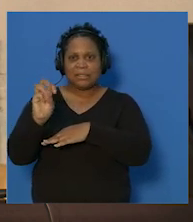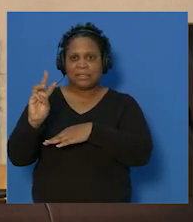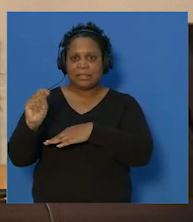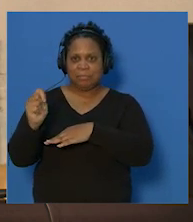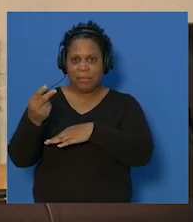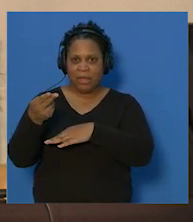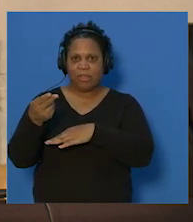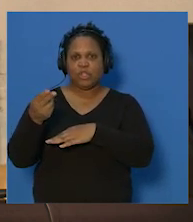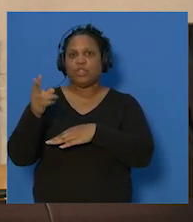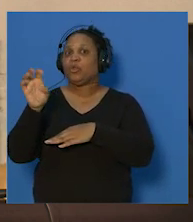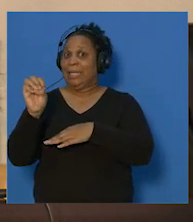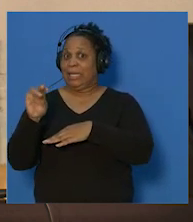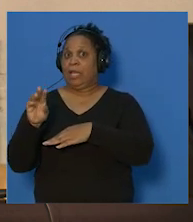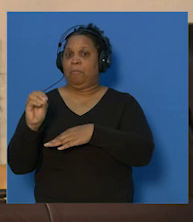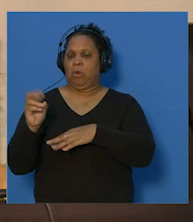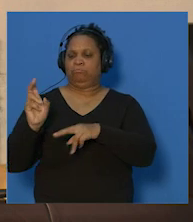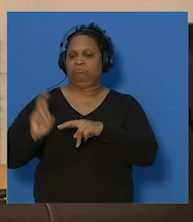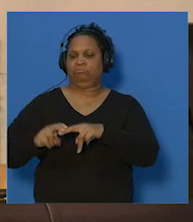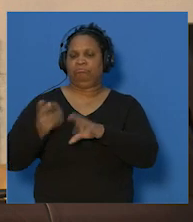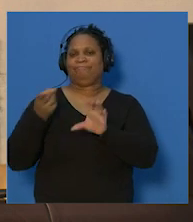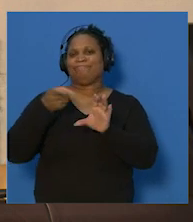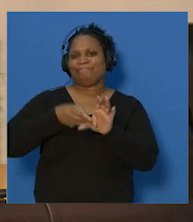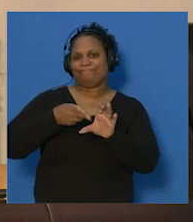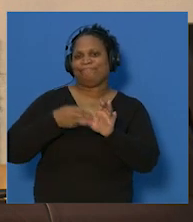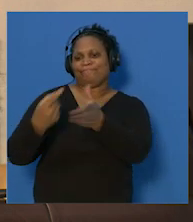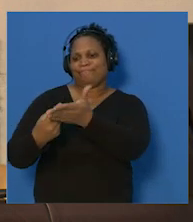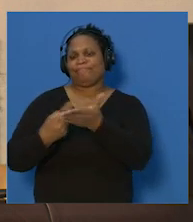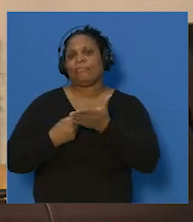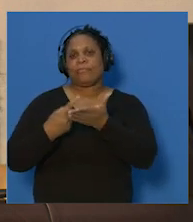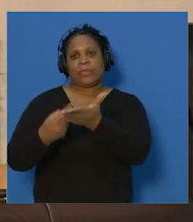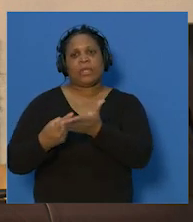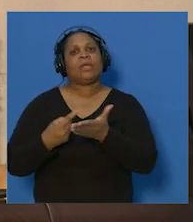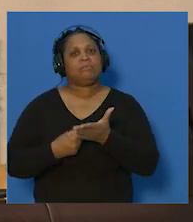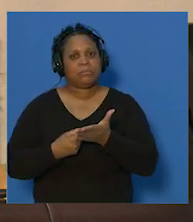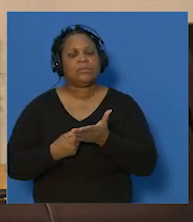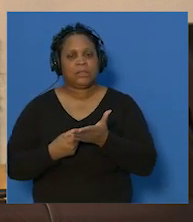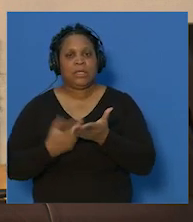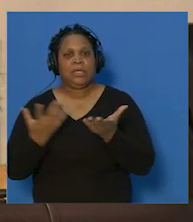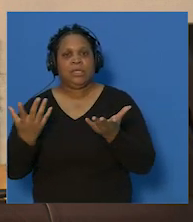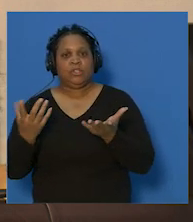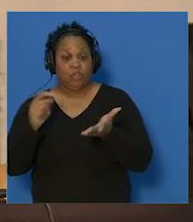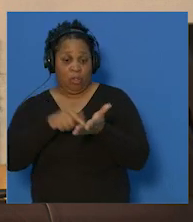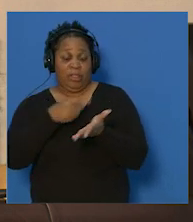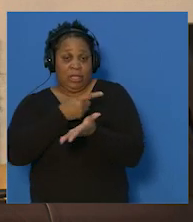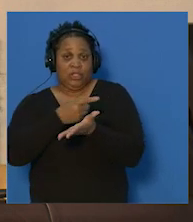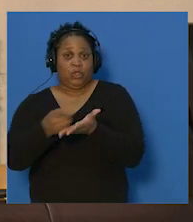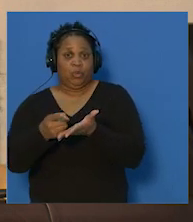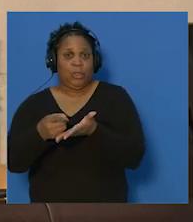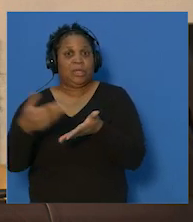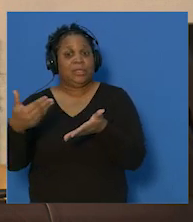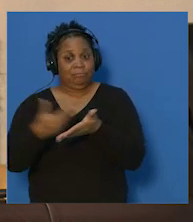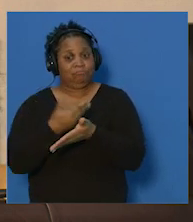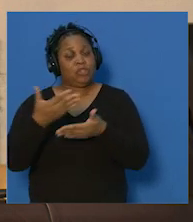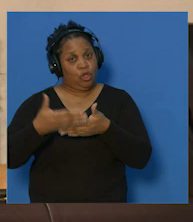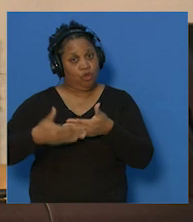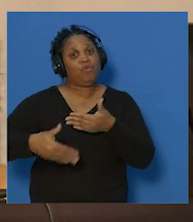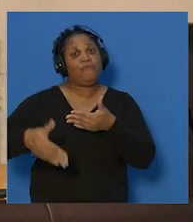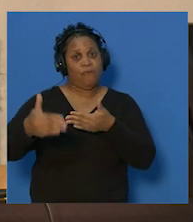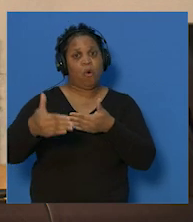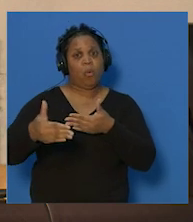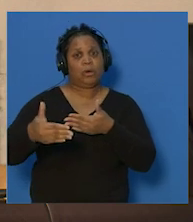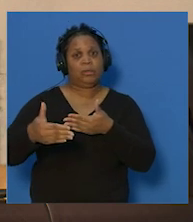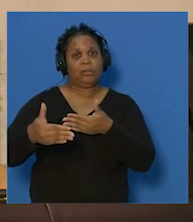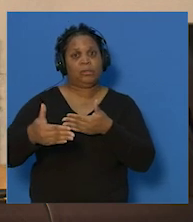sit in on the regulations that were being discussed and the likes. So this week marks a new forward for us